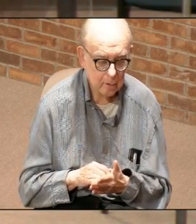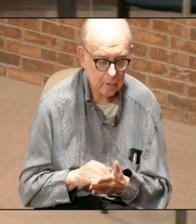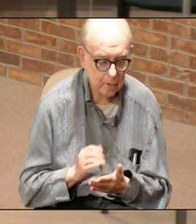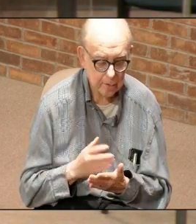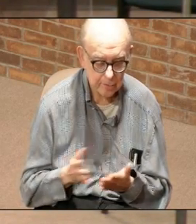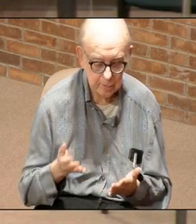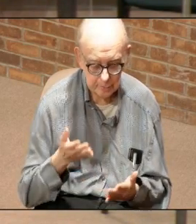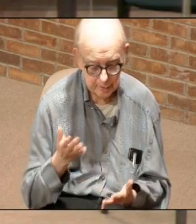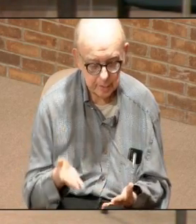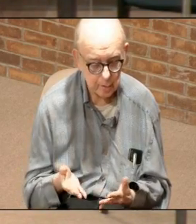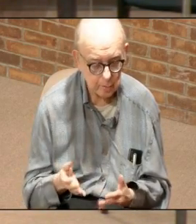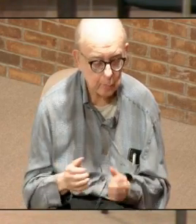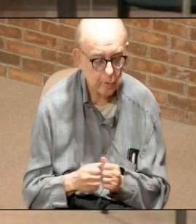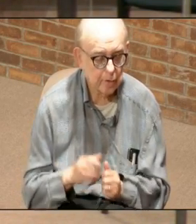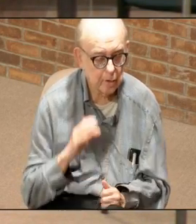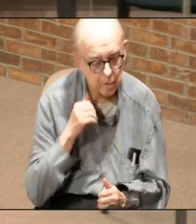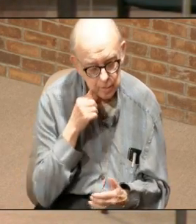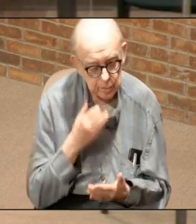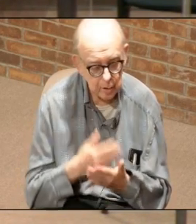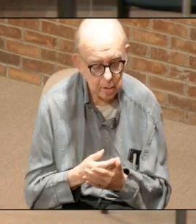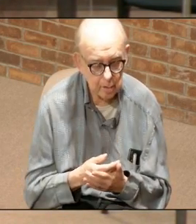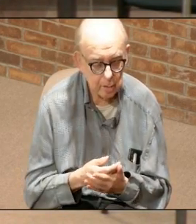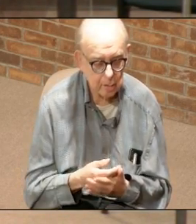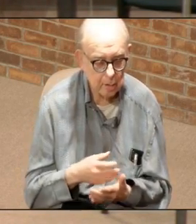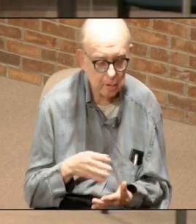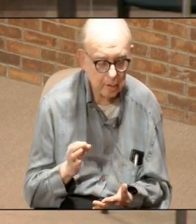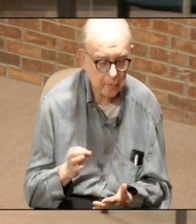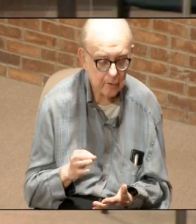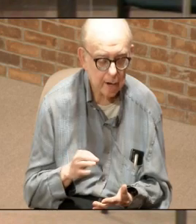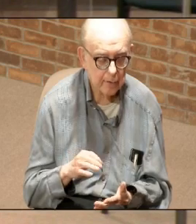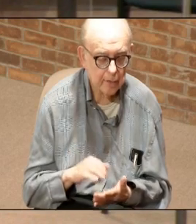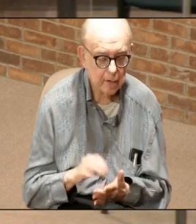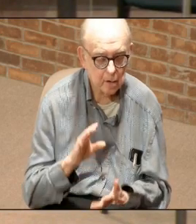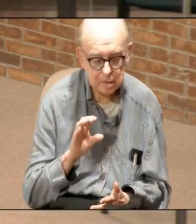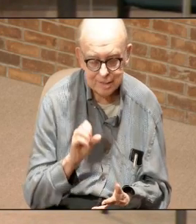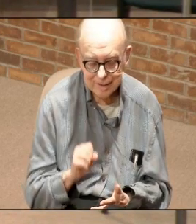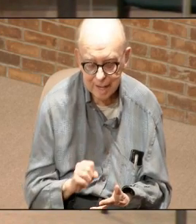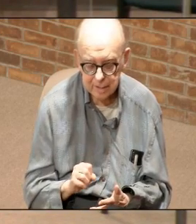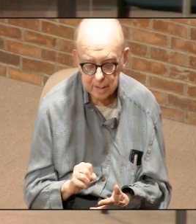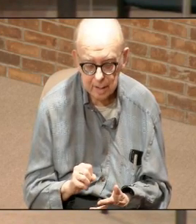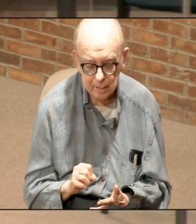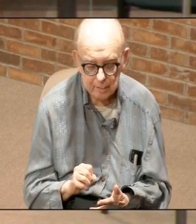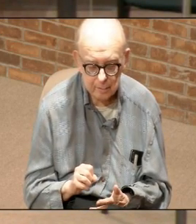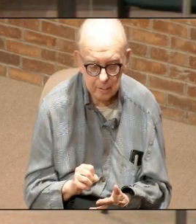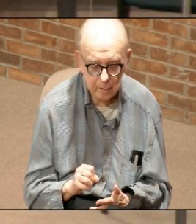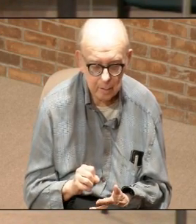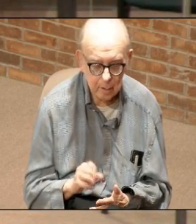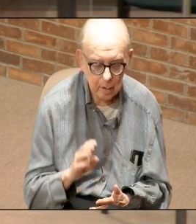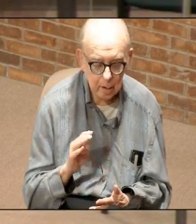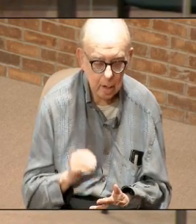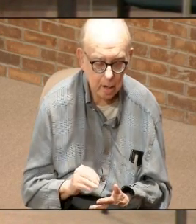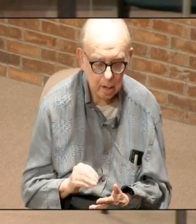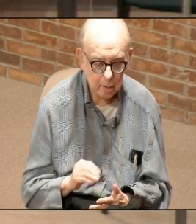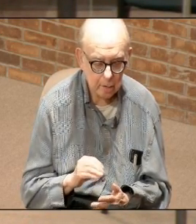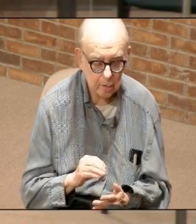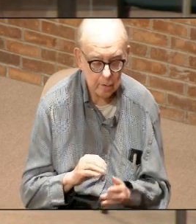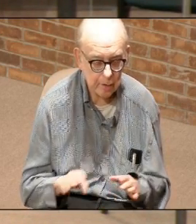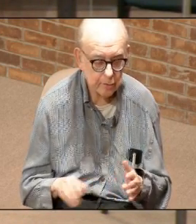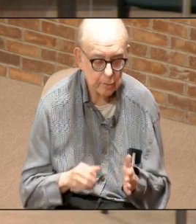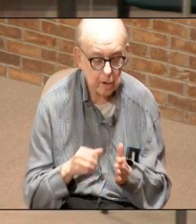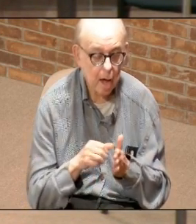something there. They go ahead and they find it on Saturday. And then Monday they do an